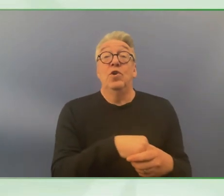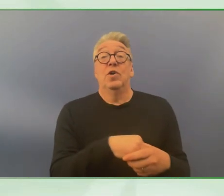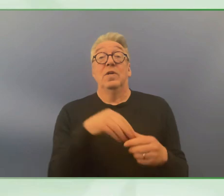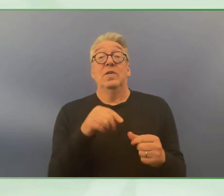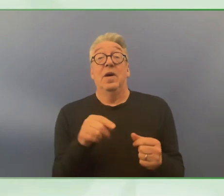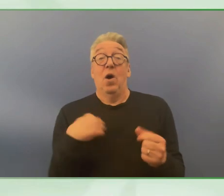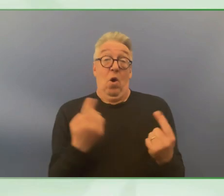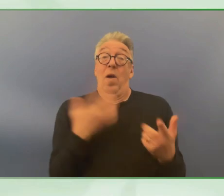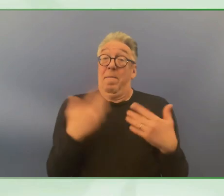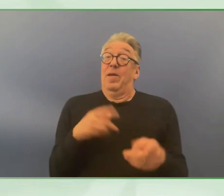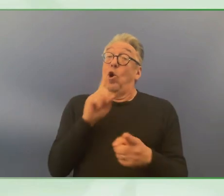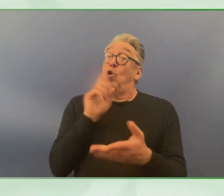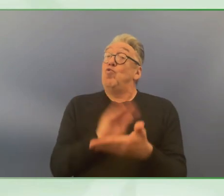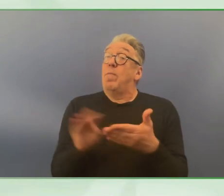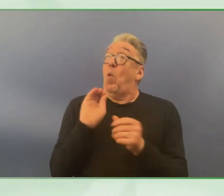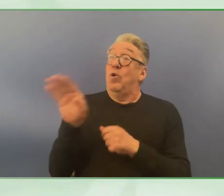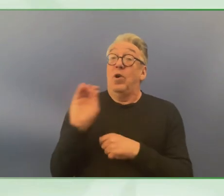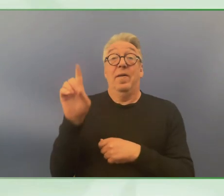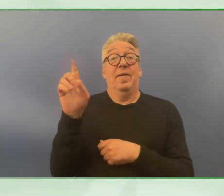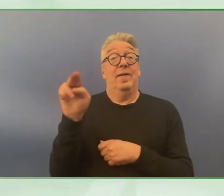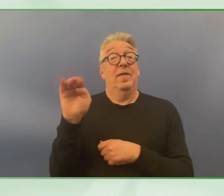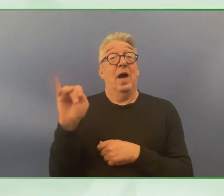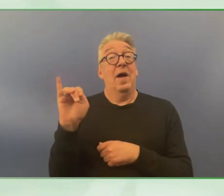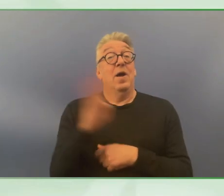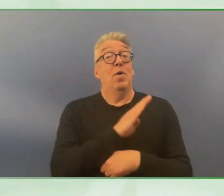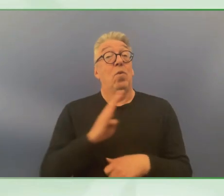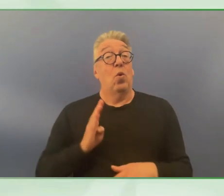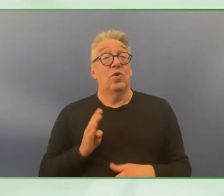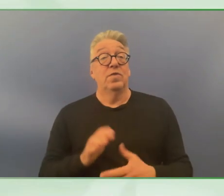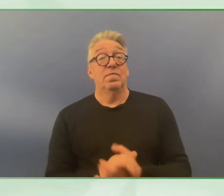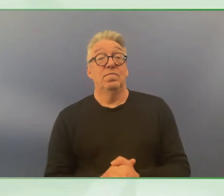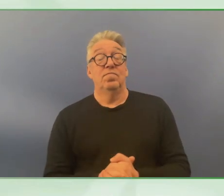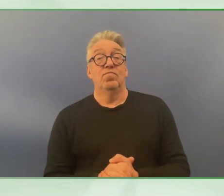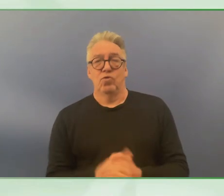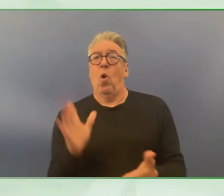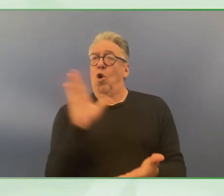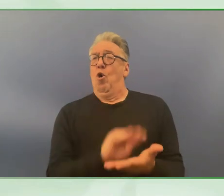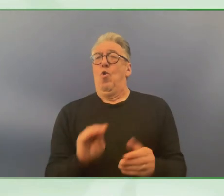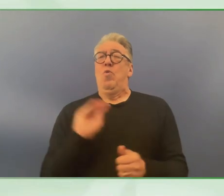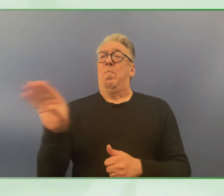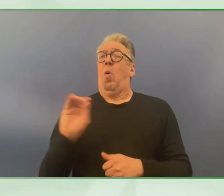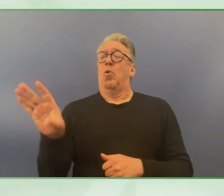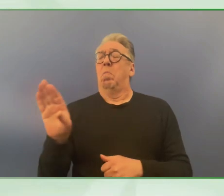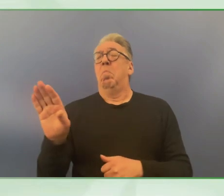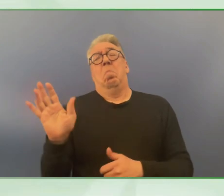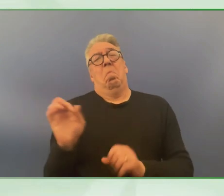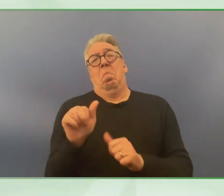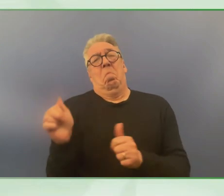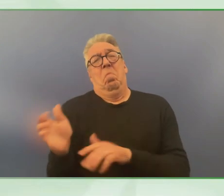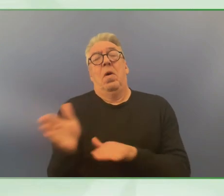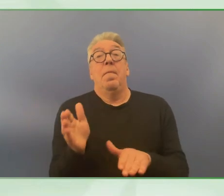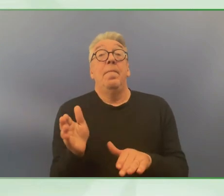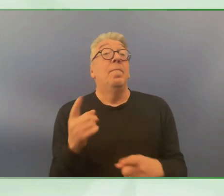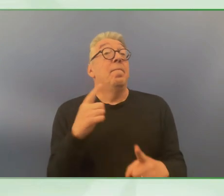But also, besides the actual reports, we intentionally invite people to